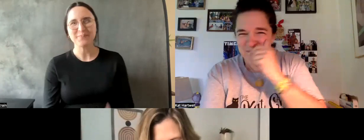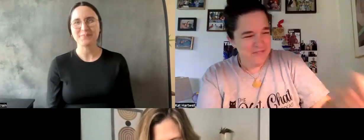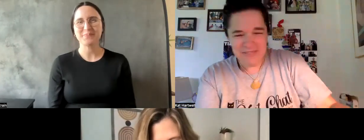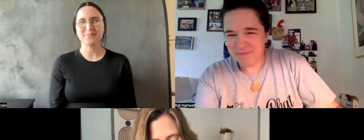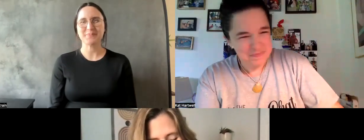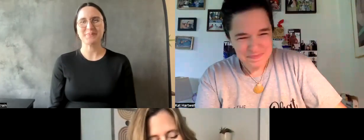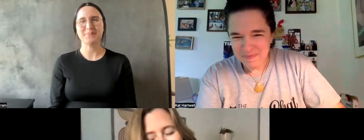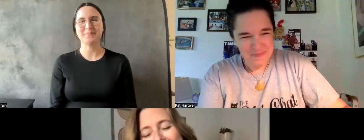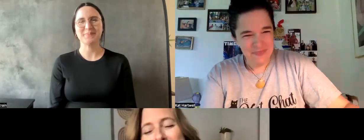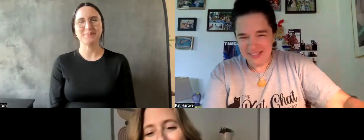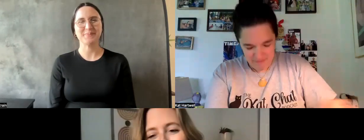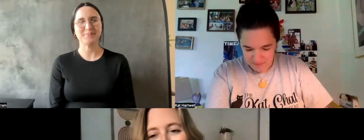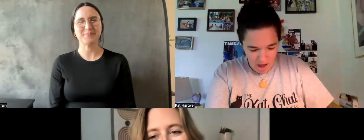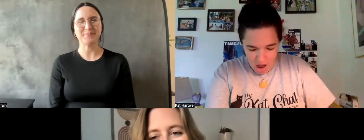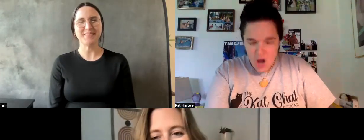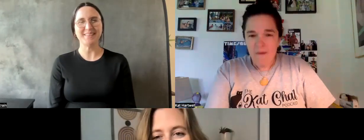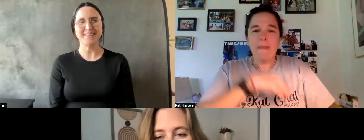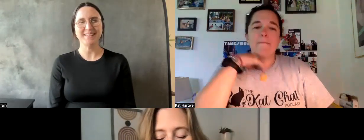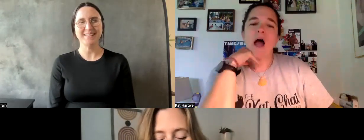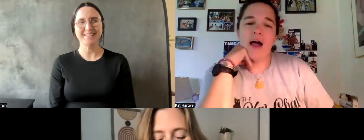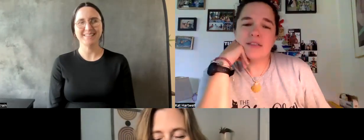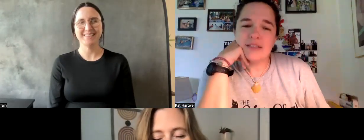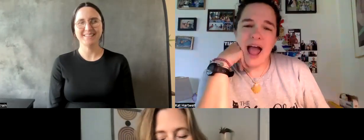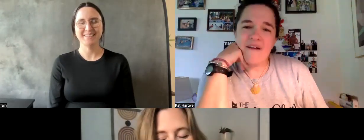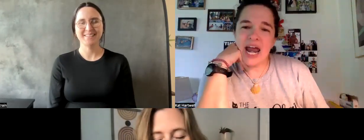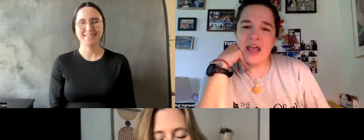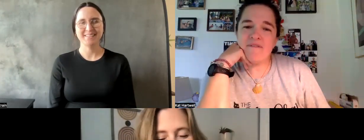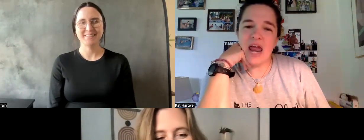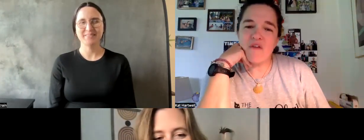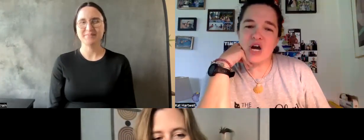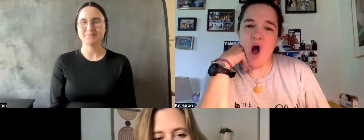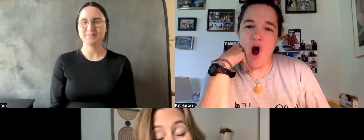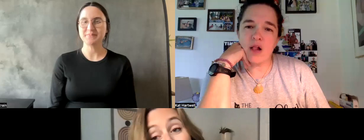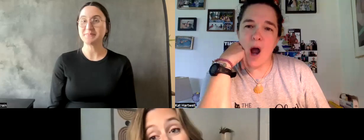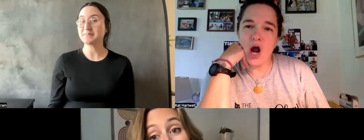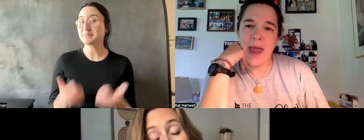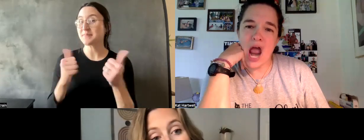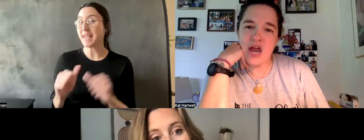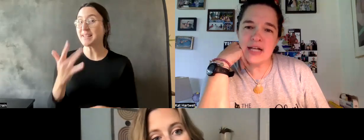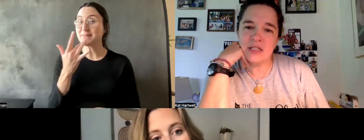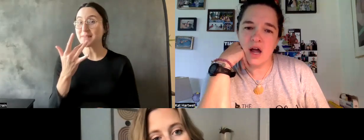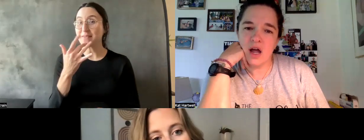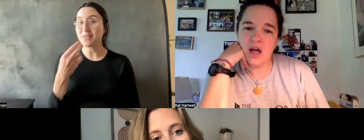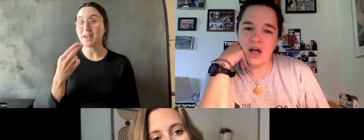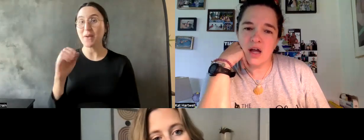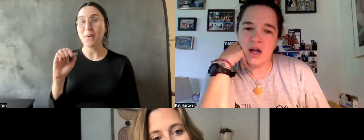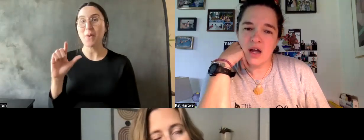I love it. I love it. Oh man. Have any favorite Hallmark